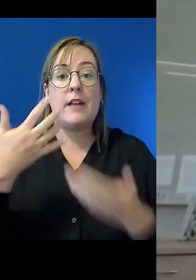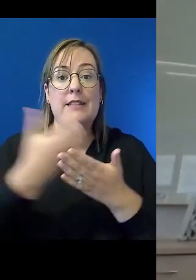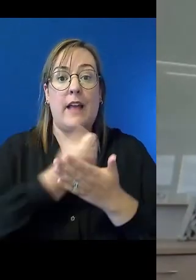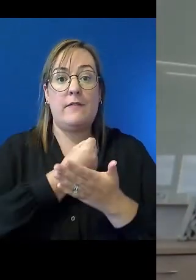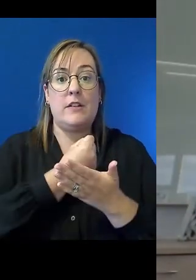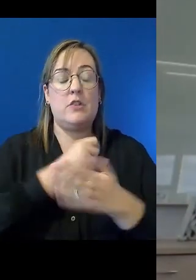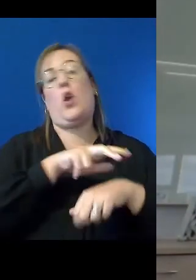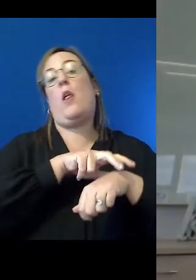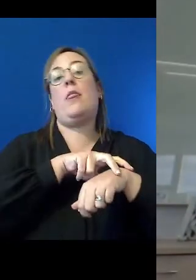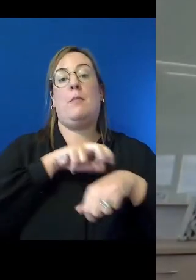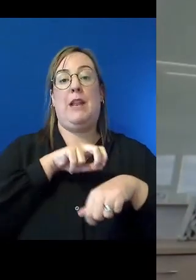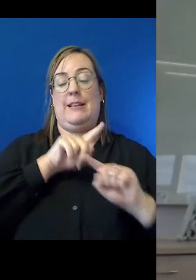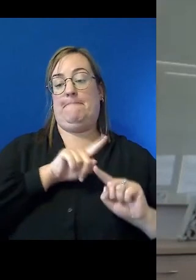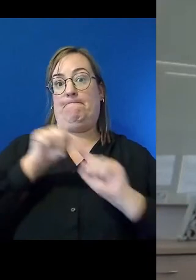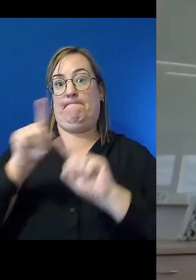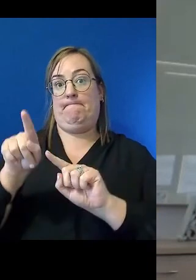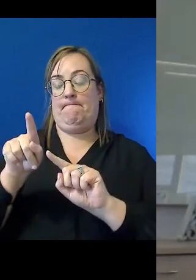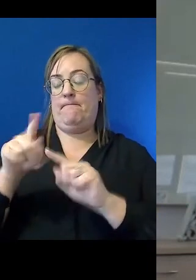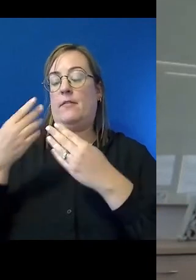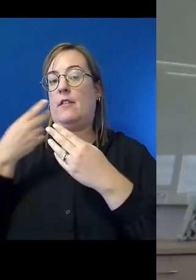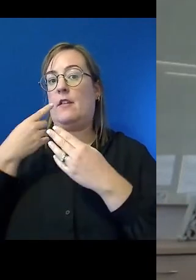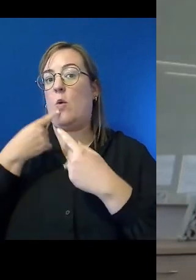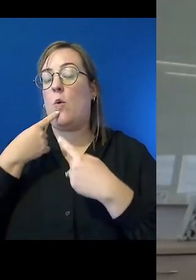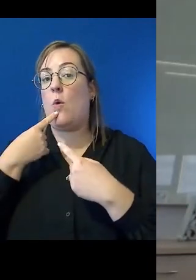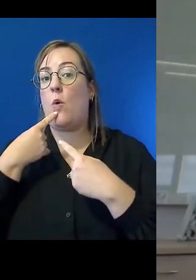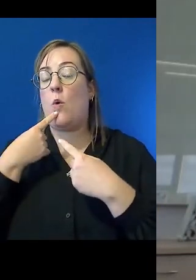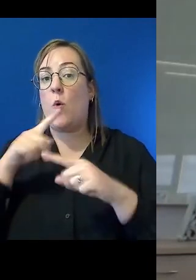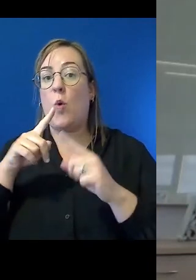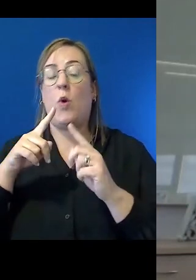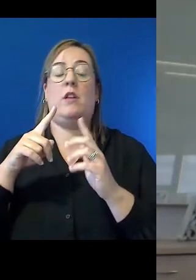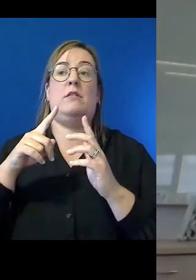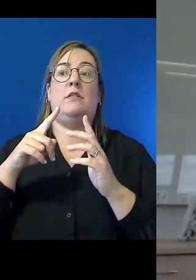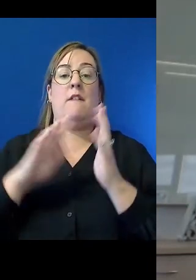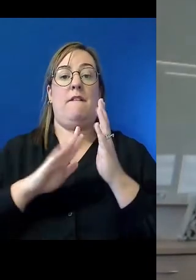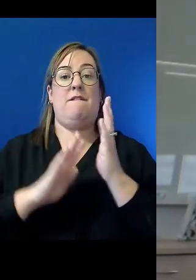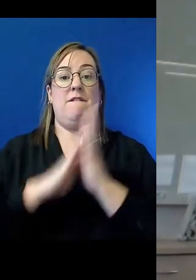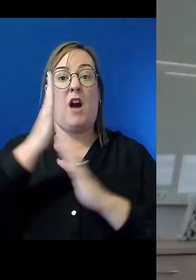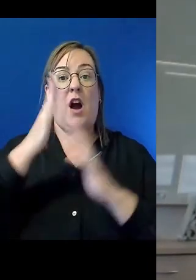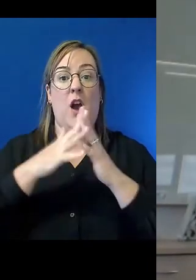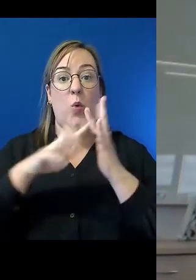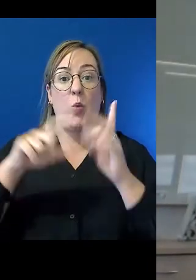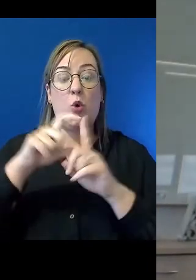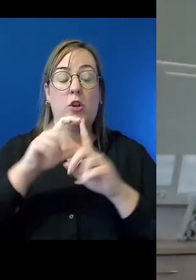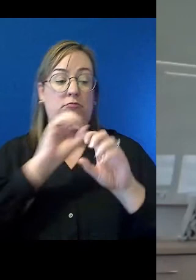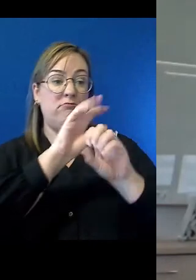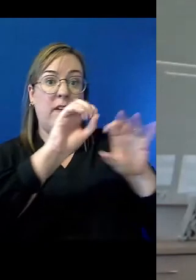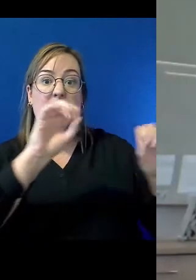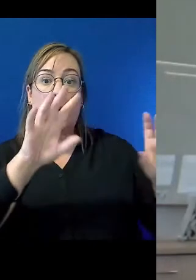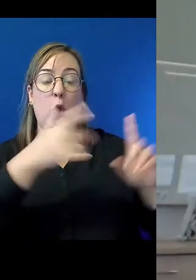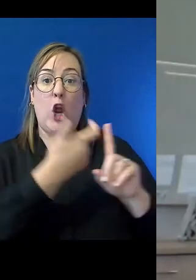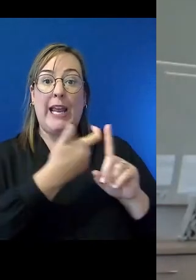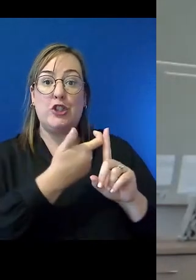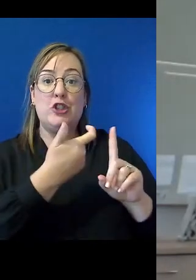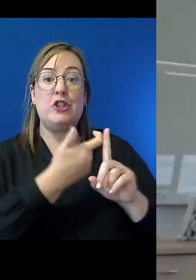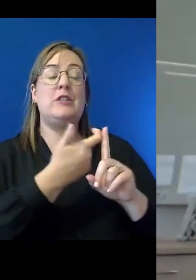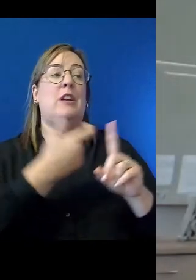police officers went out, they ordered a truckload of firewood, they filled her cupboards up, they referred her to agencies, they got